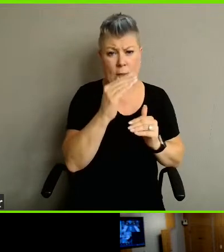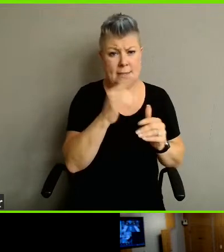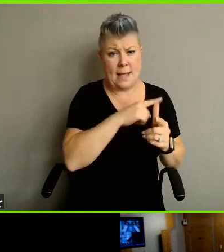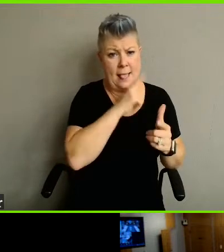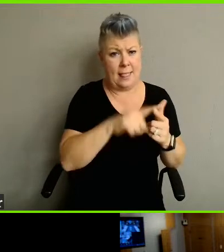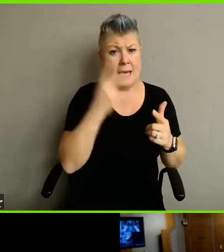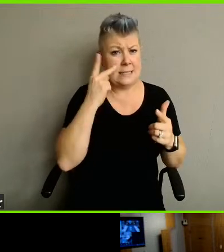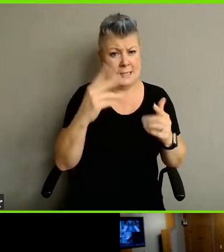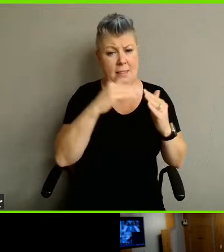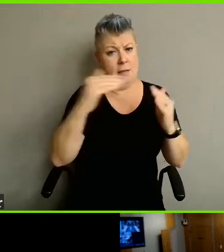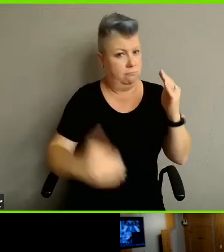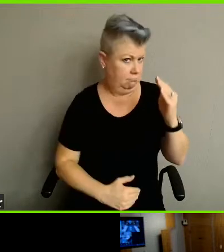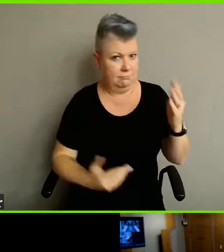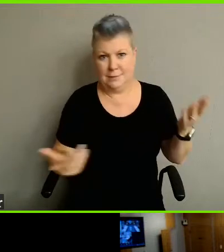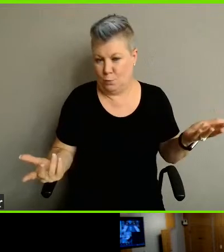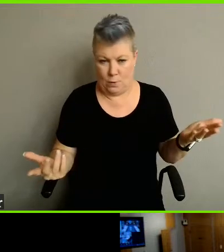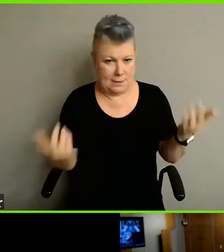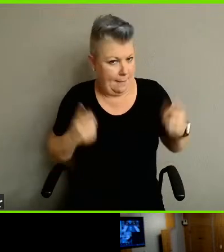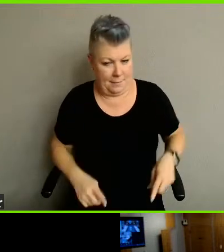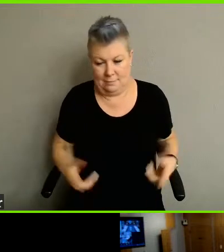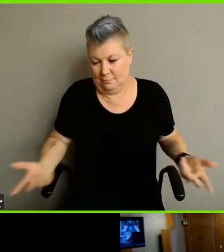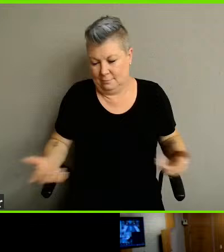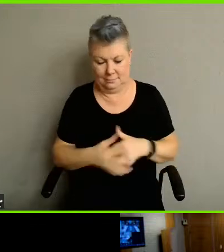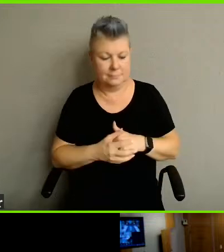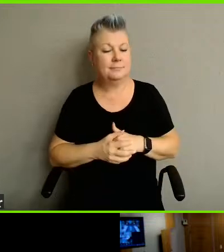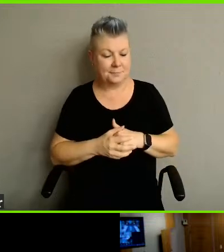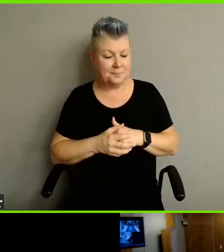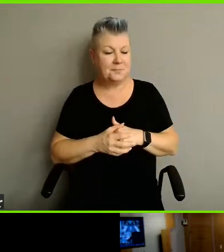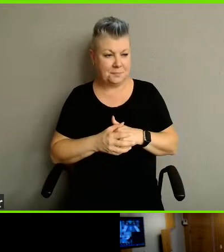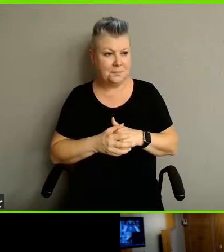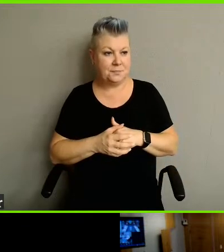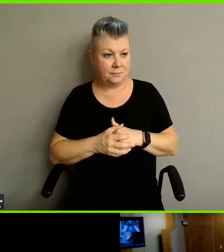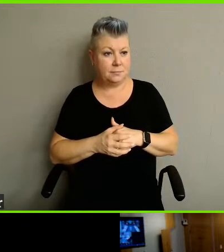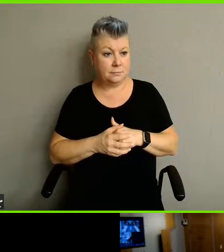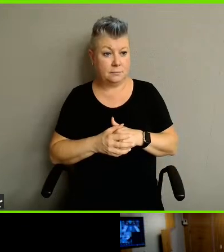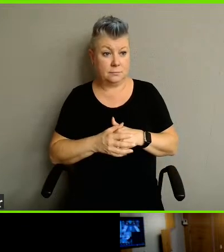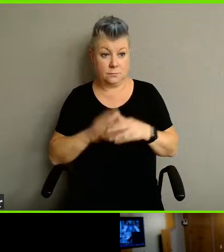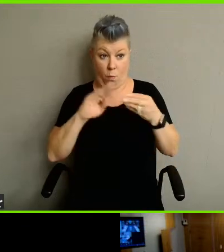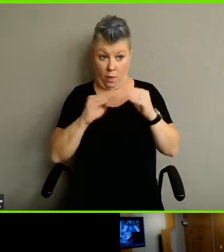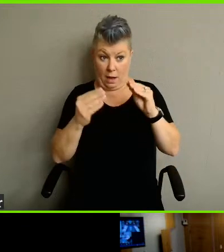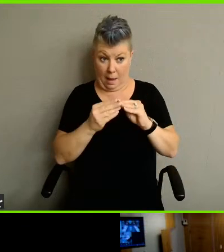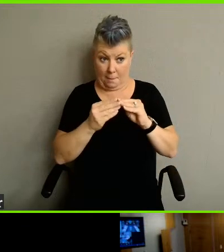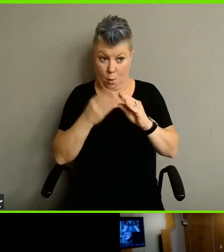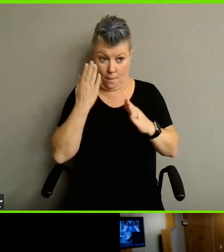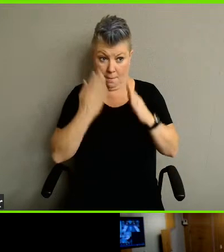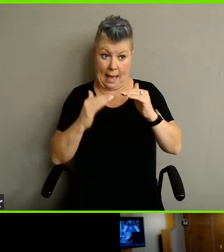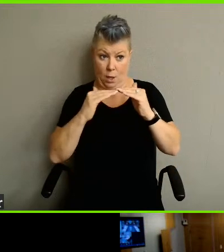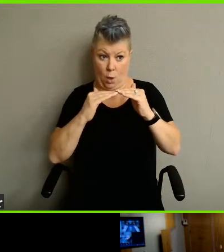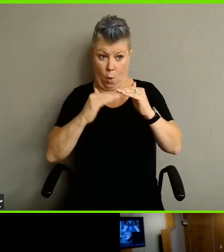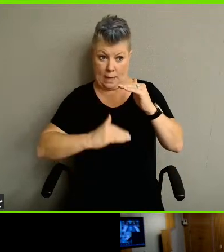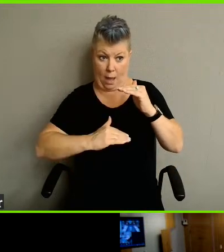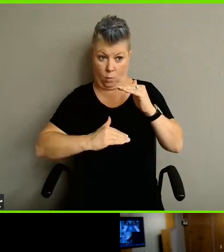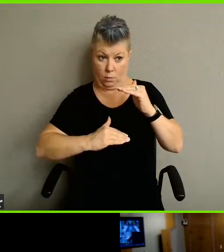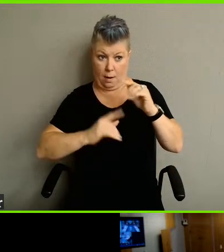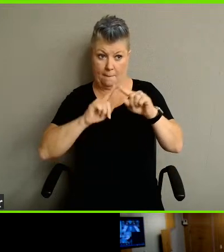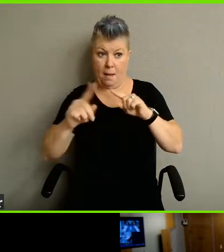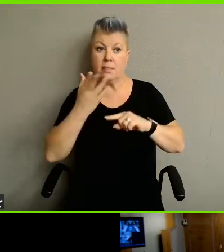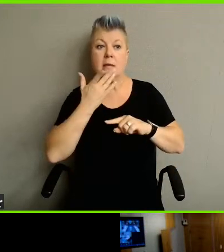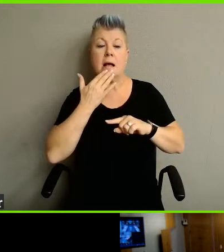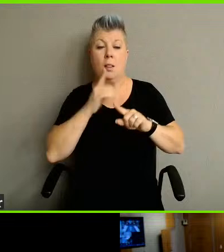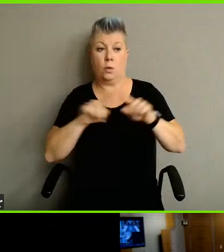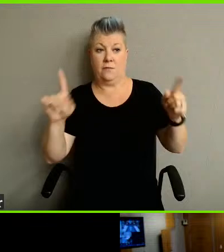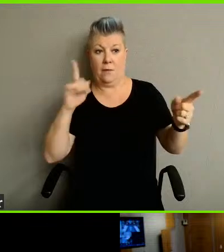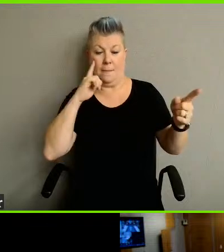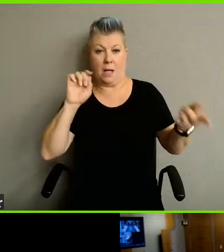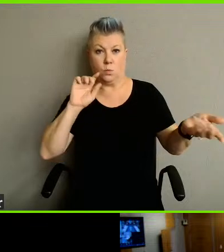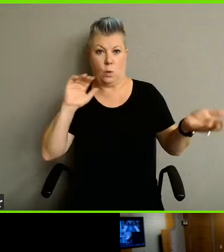to plan for the next fall and hope that we can bring those up. So the number goes down, but now the color on the map is different because you're comparing